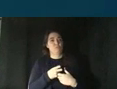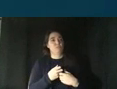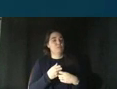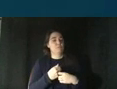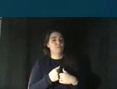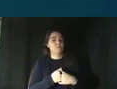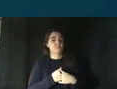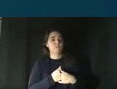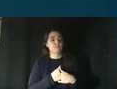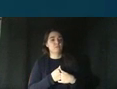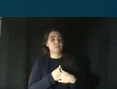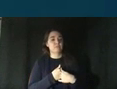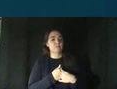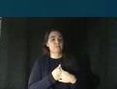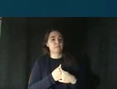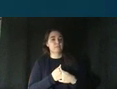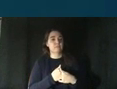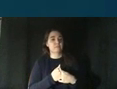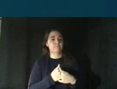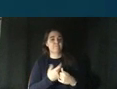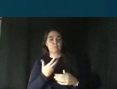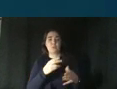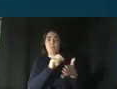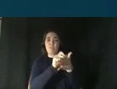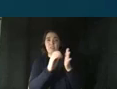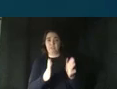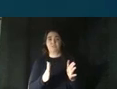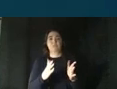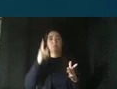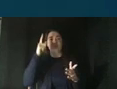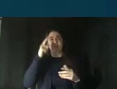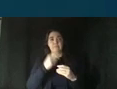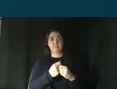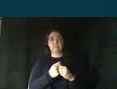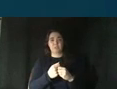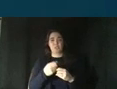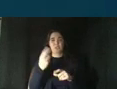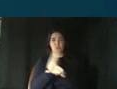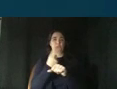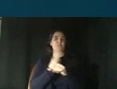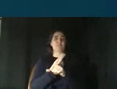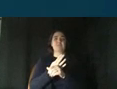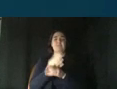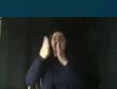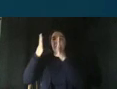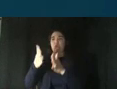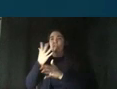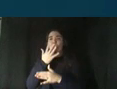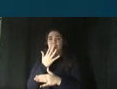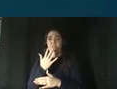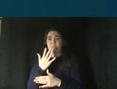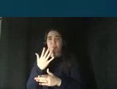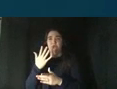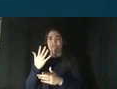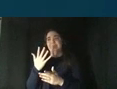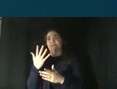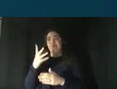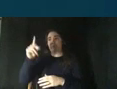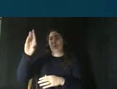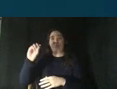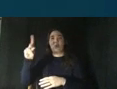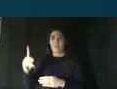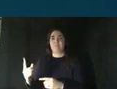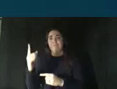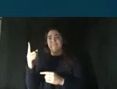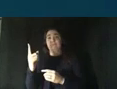when an author decides to just use that person of color as a prop. I want to try to sell books. I better put a little bit